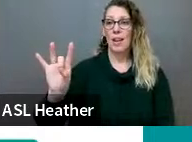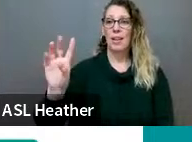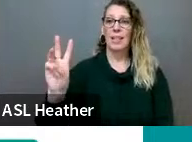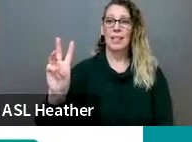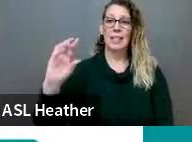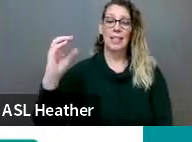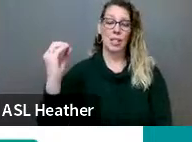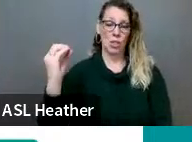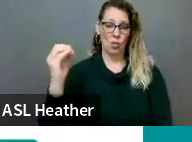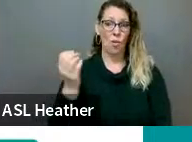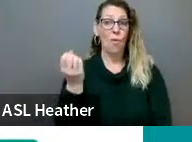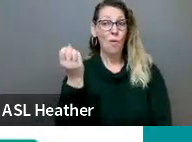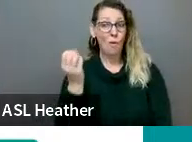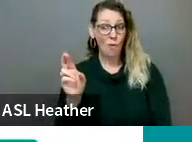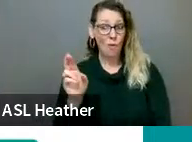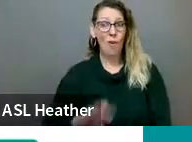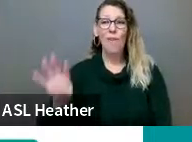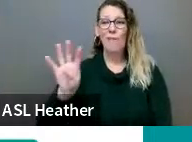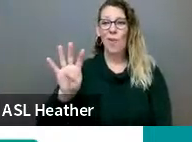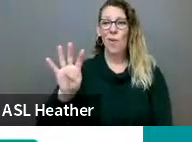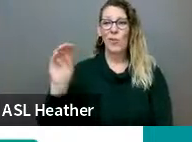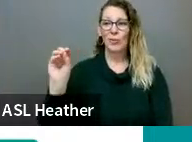1-646-931-3860 or